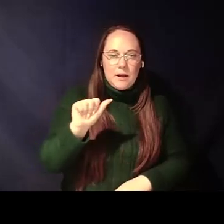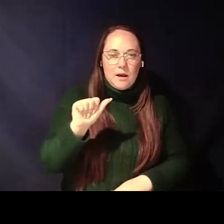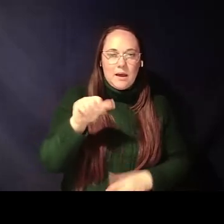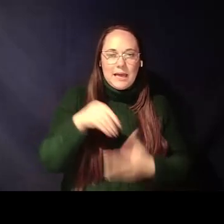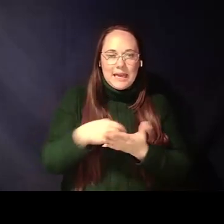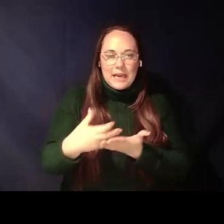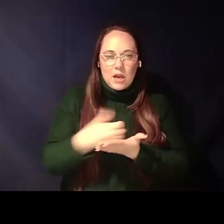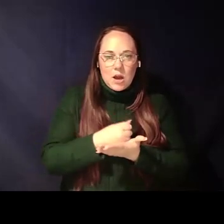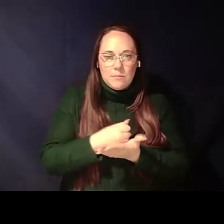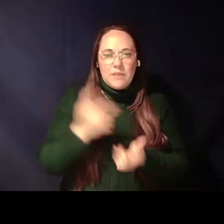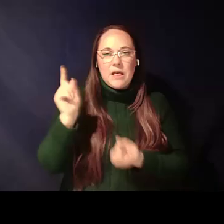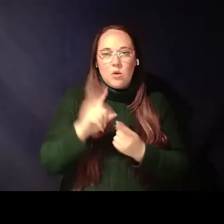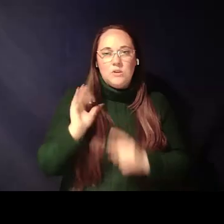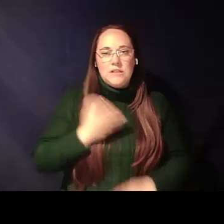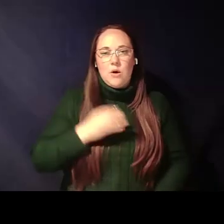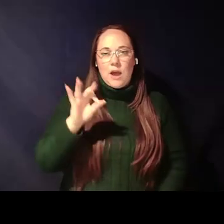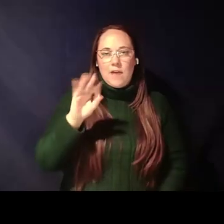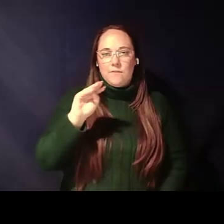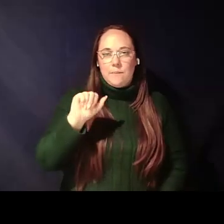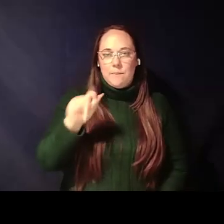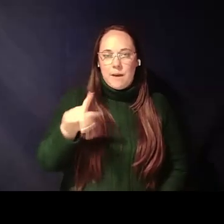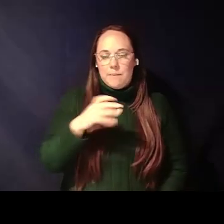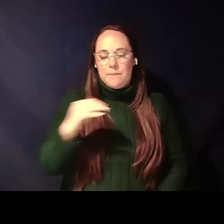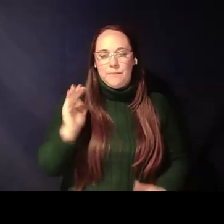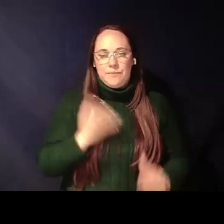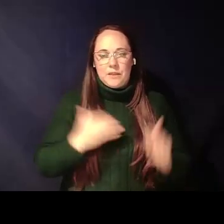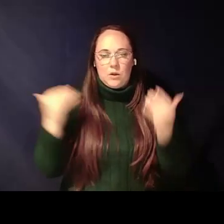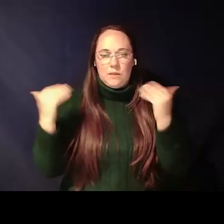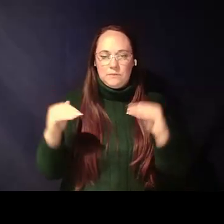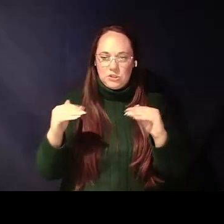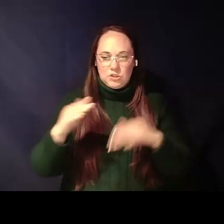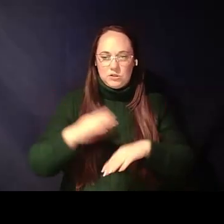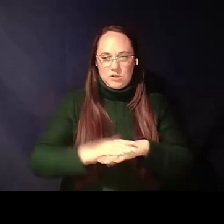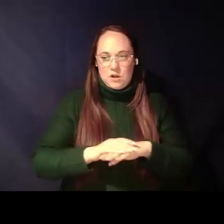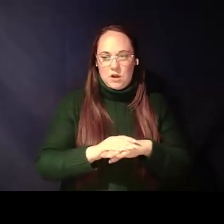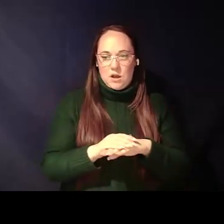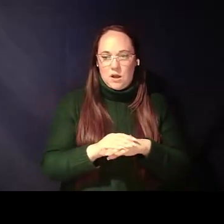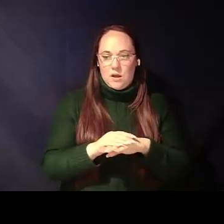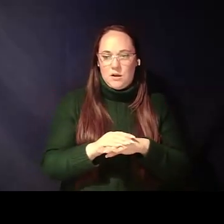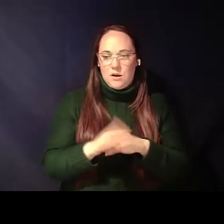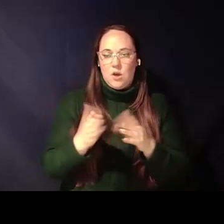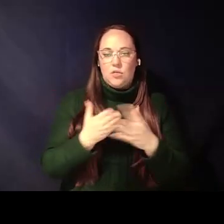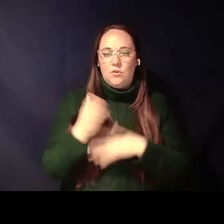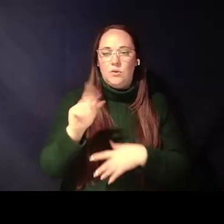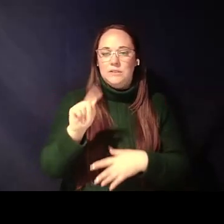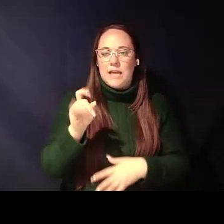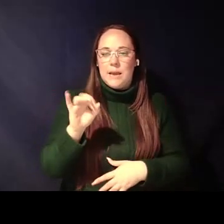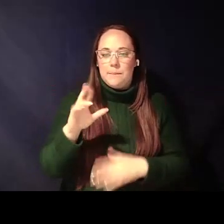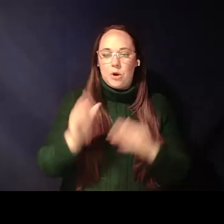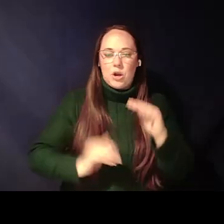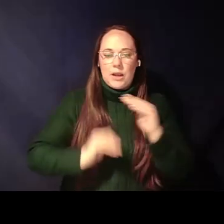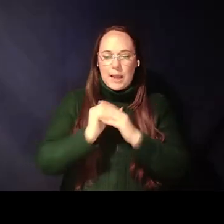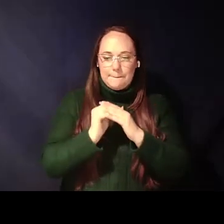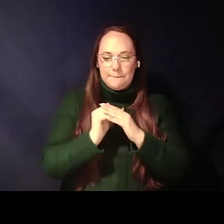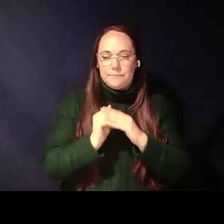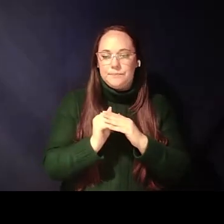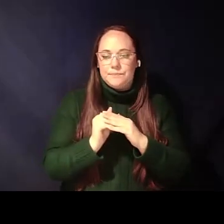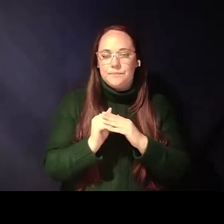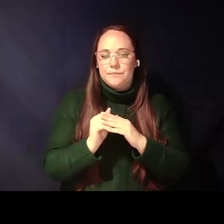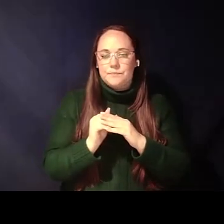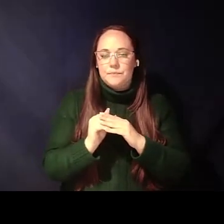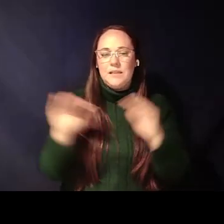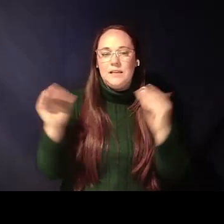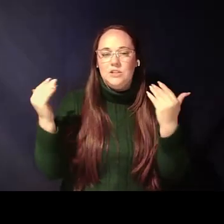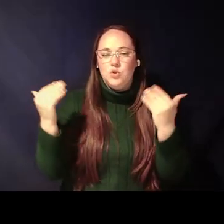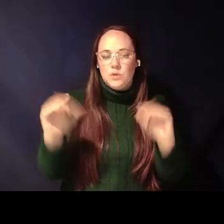our FMAP, and our limitations put on through the Tabor cap that limits